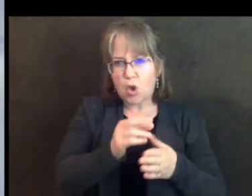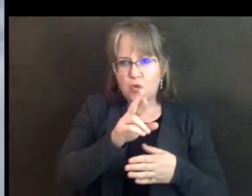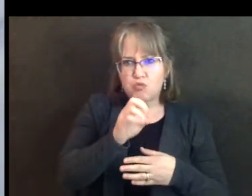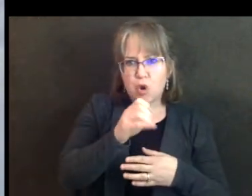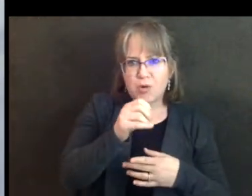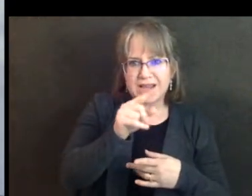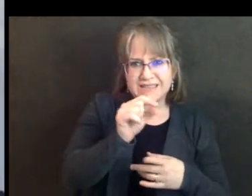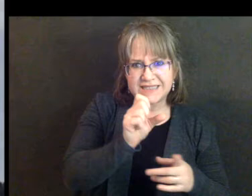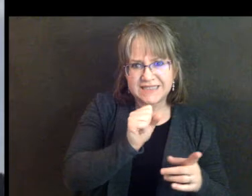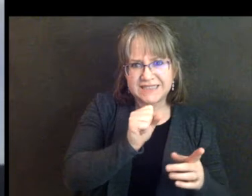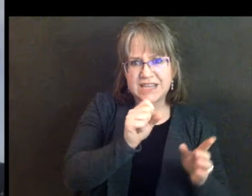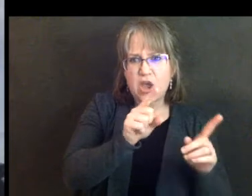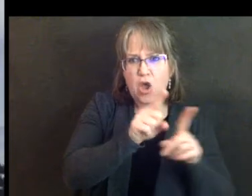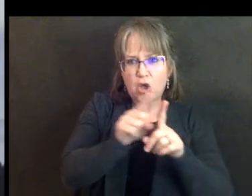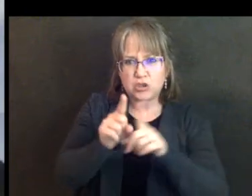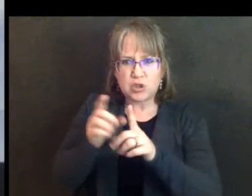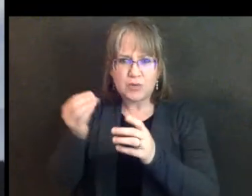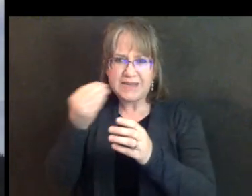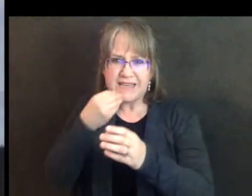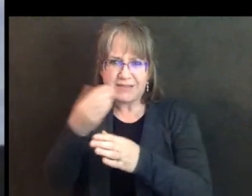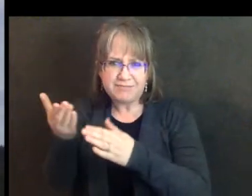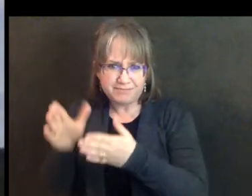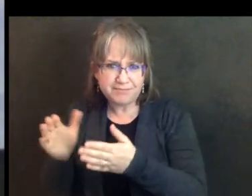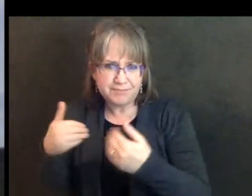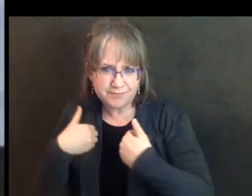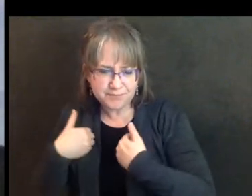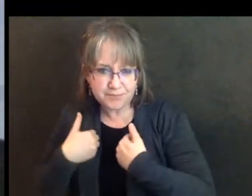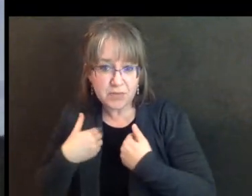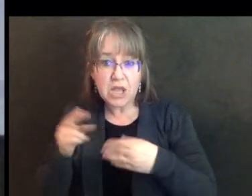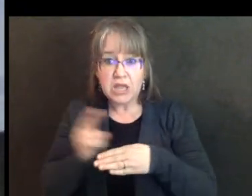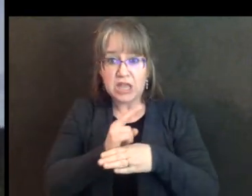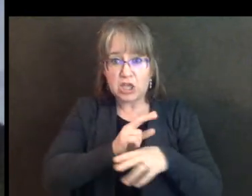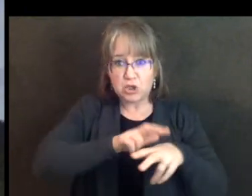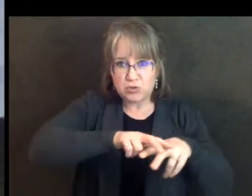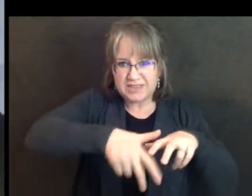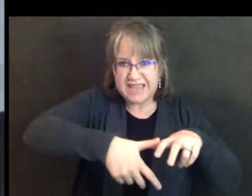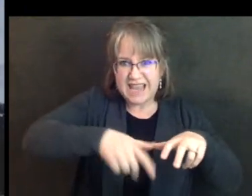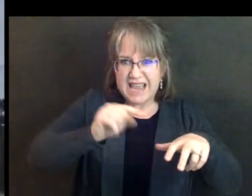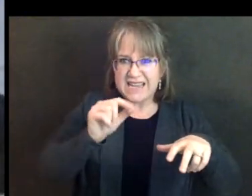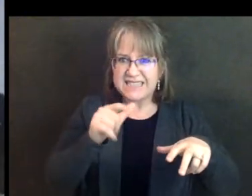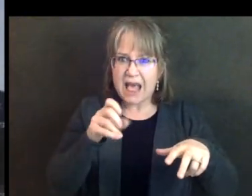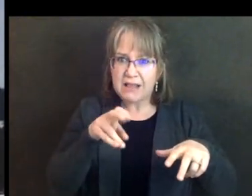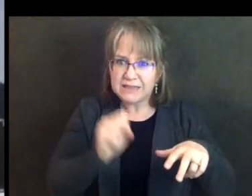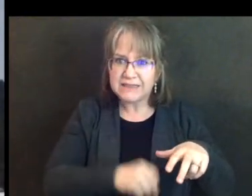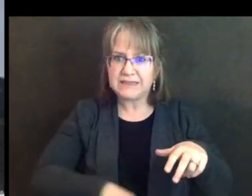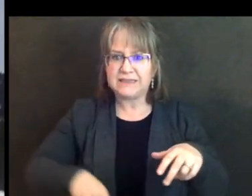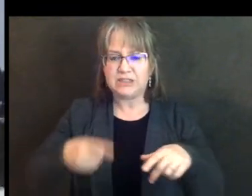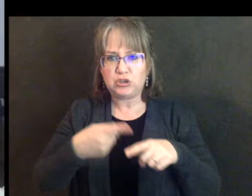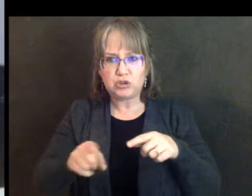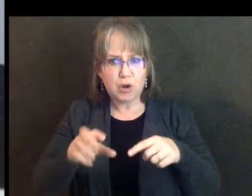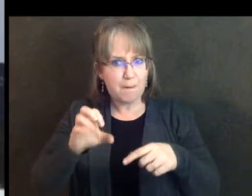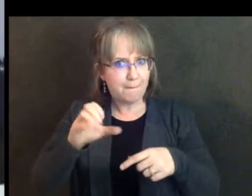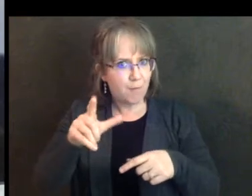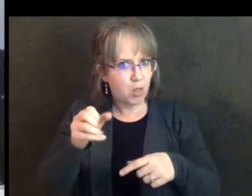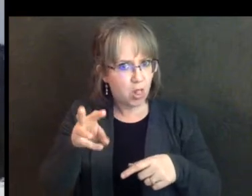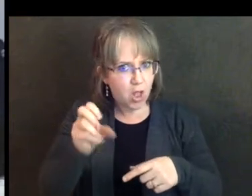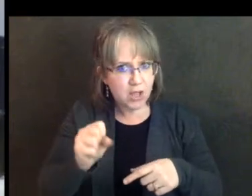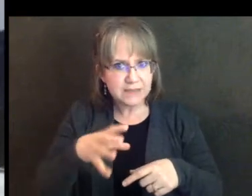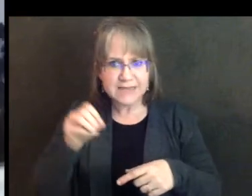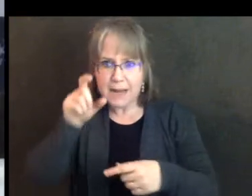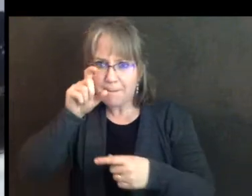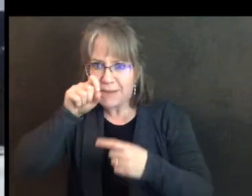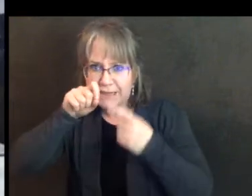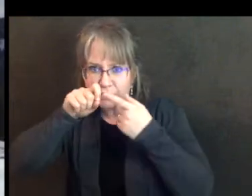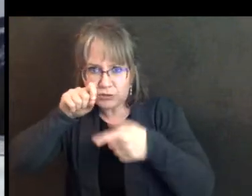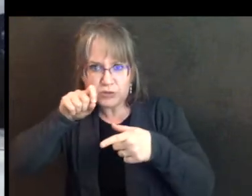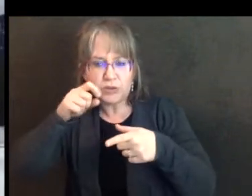their sharp talons, or their claws, to help pick up prey, and also their sharp beak to assist them in eating. Pretty cool